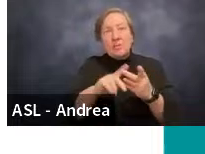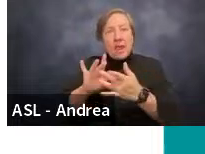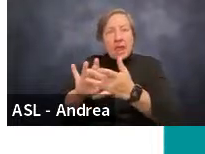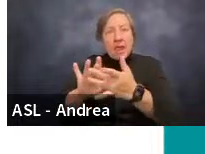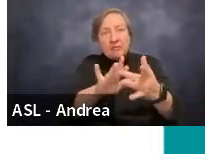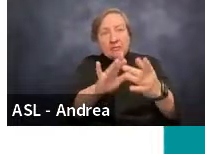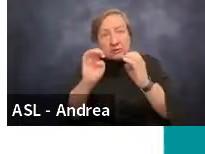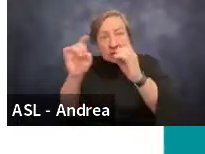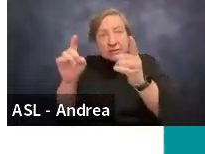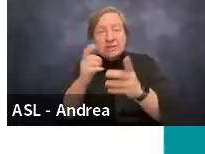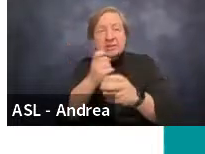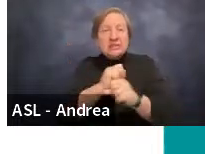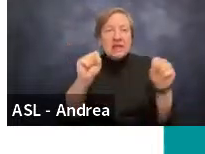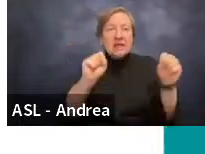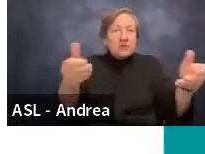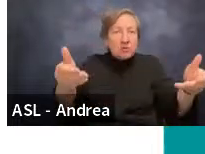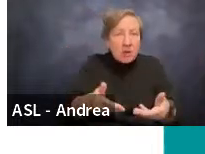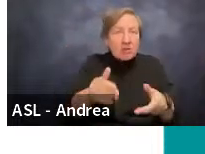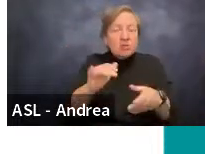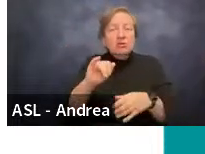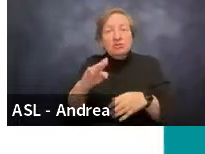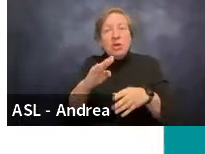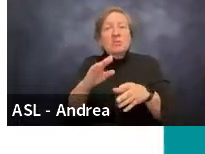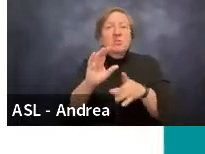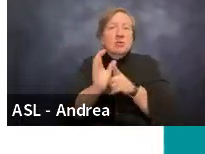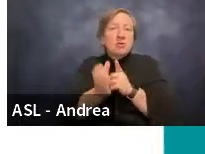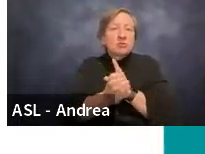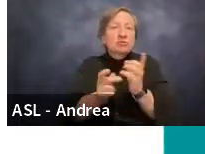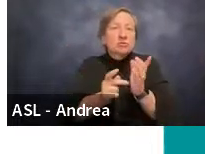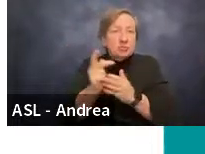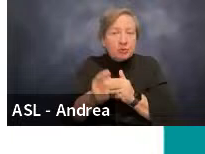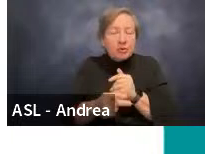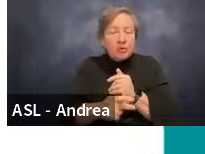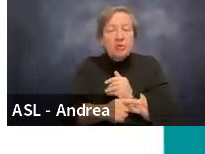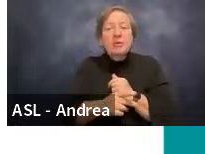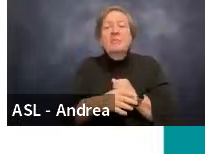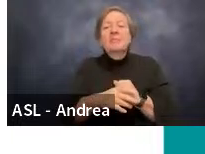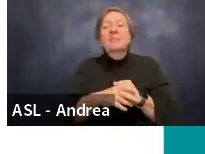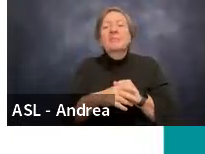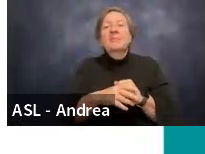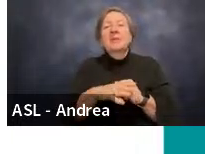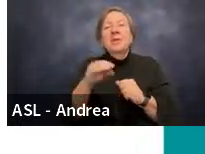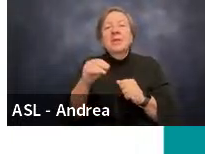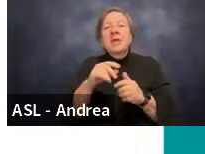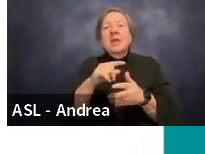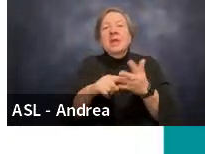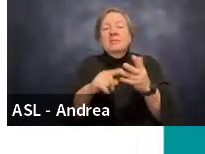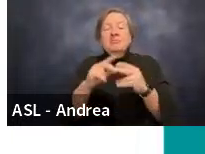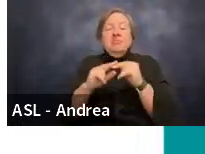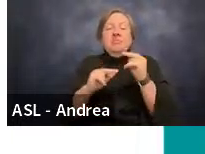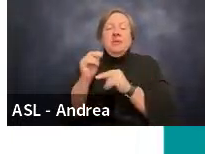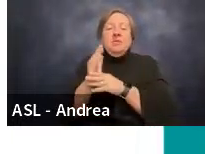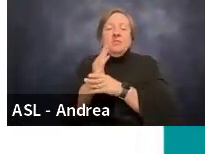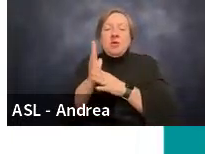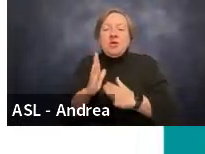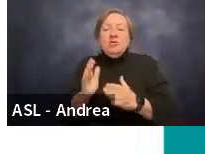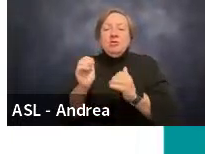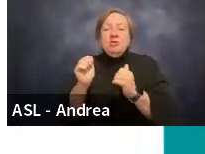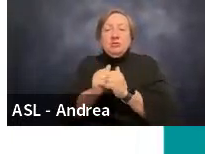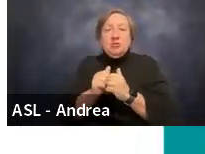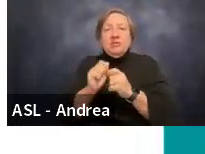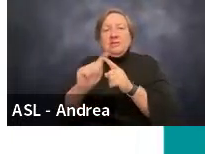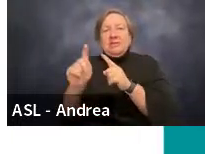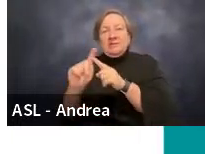and welcoming job site culture program, and it has components to build partnerships with different